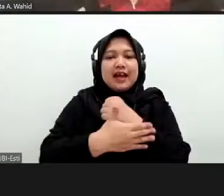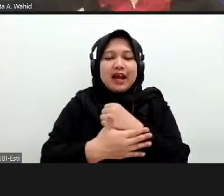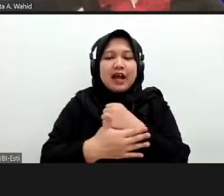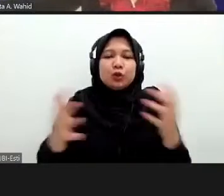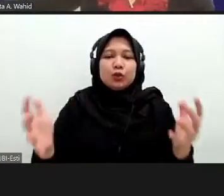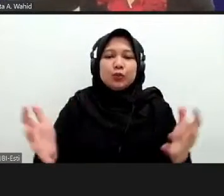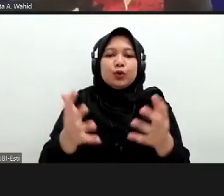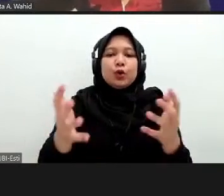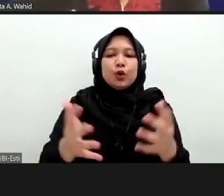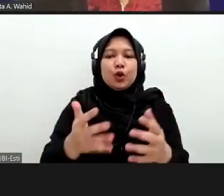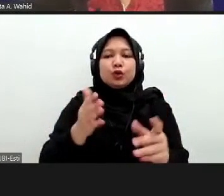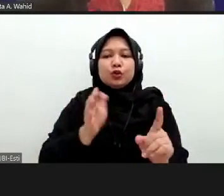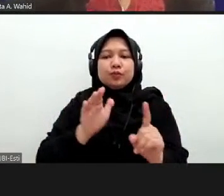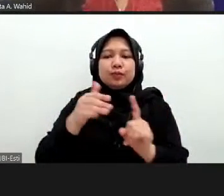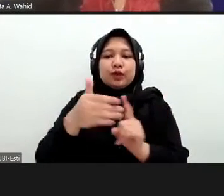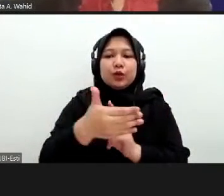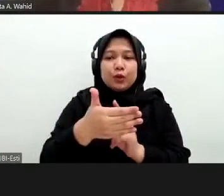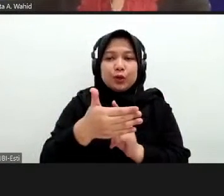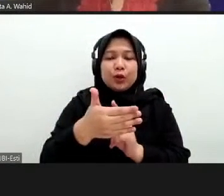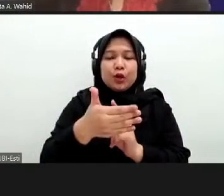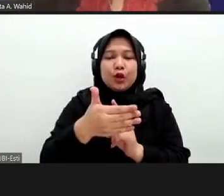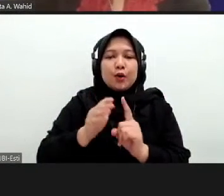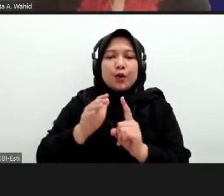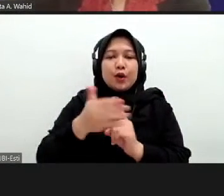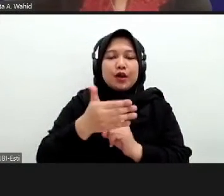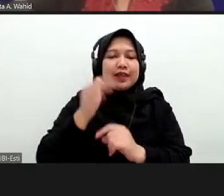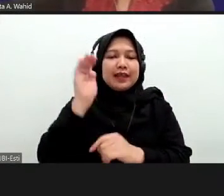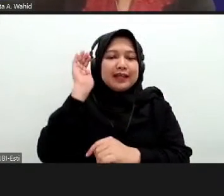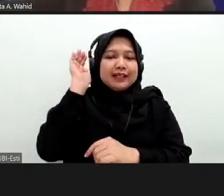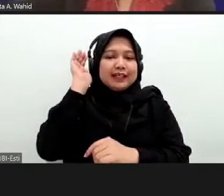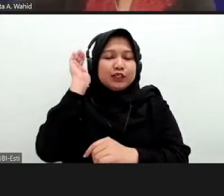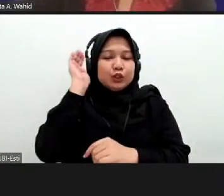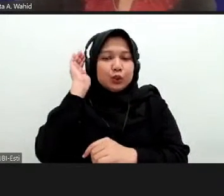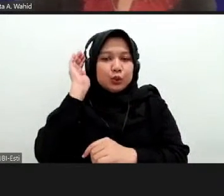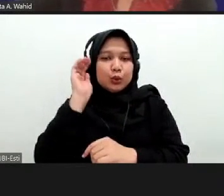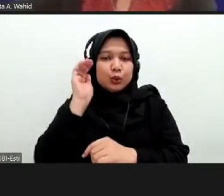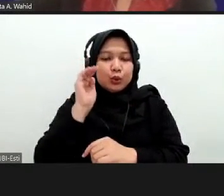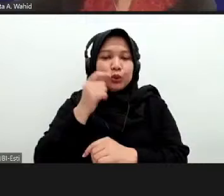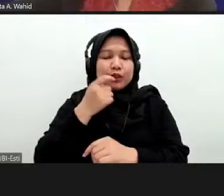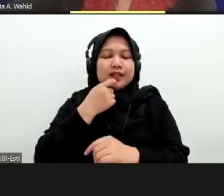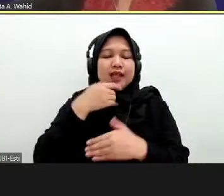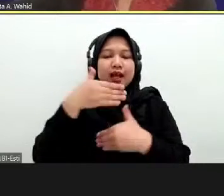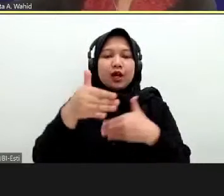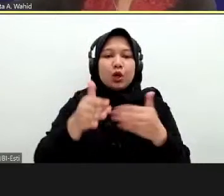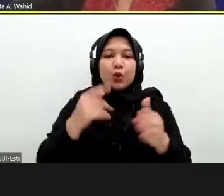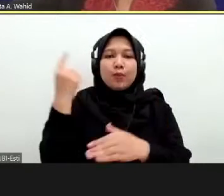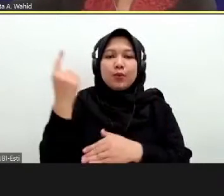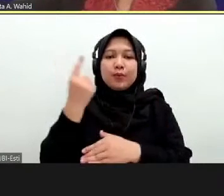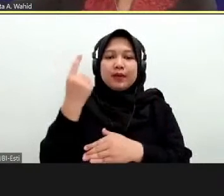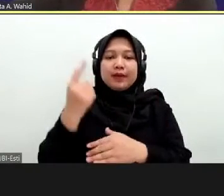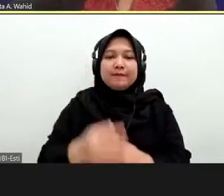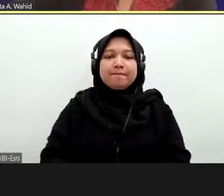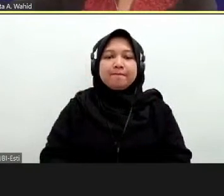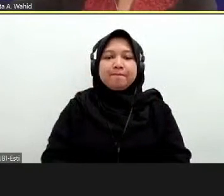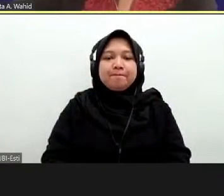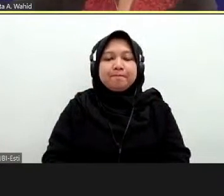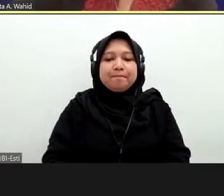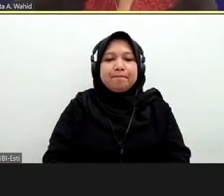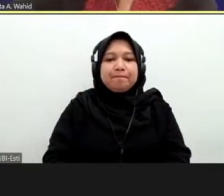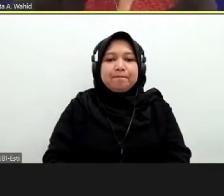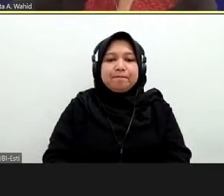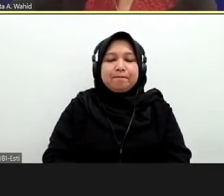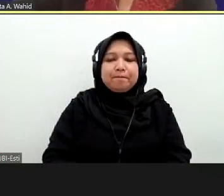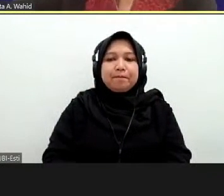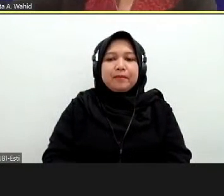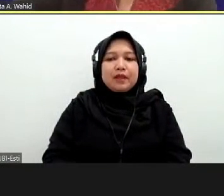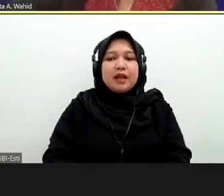regionally to really sort of like promote or encourage our countries or any countries, with this shrinking civic